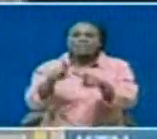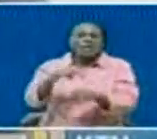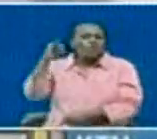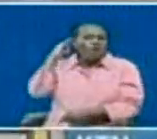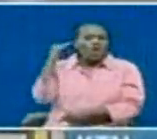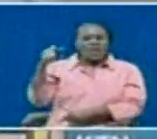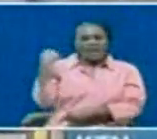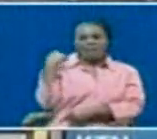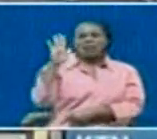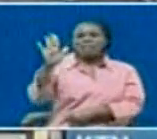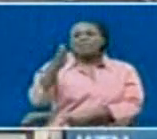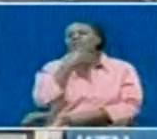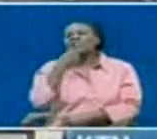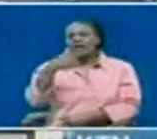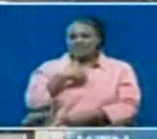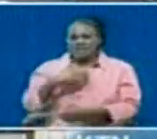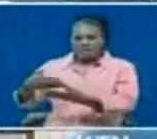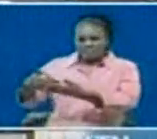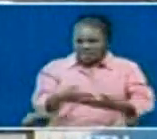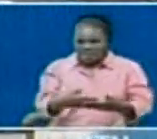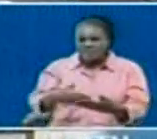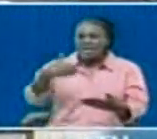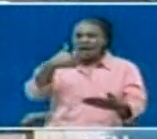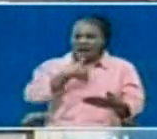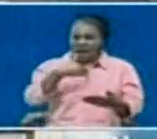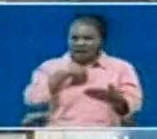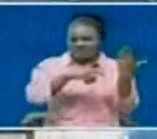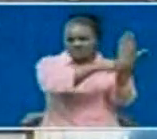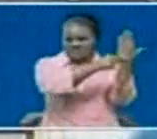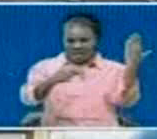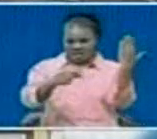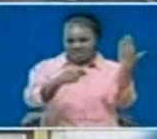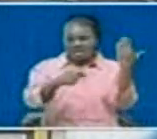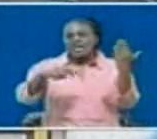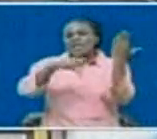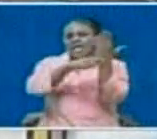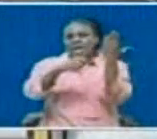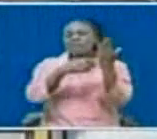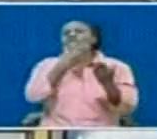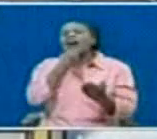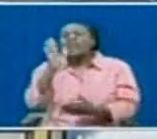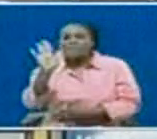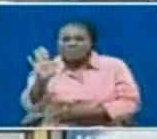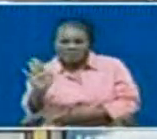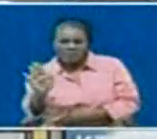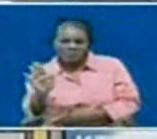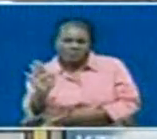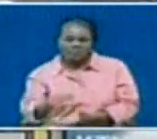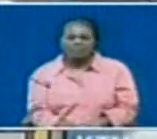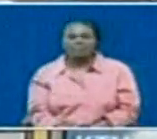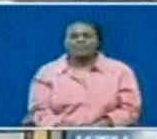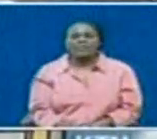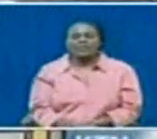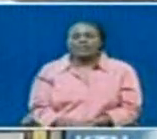phone number. The child alikuwa amewekwa tag ya jina ya baba yake.